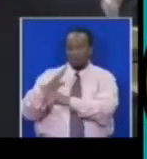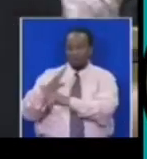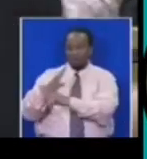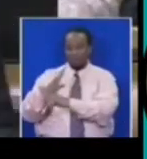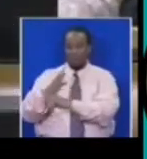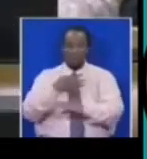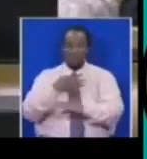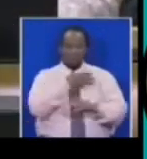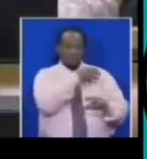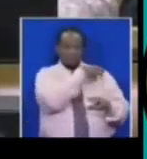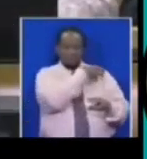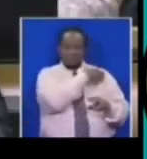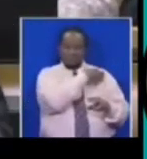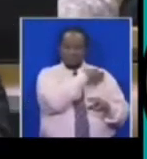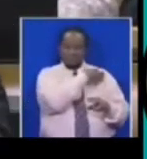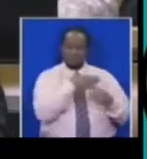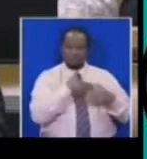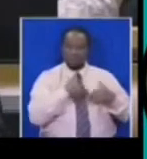It's a vent.